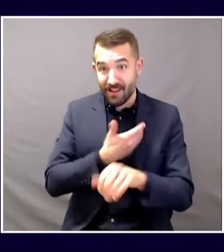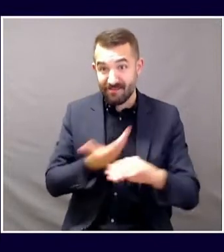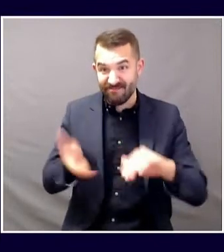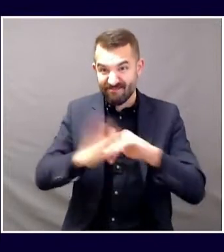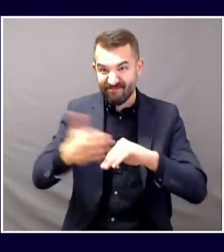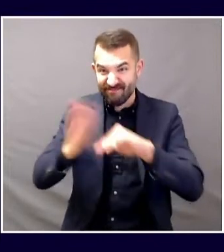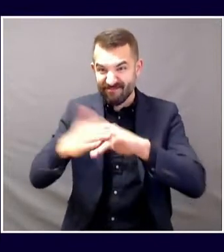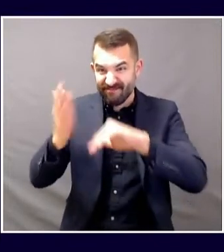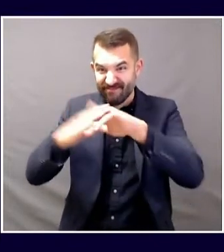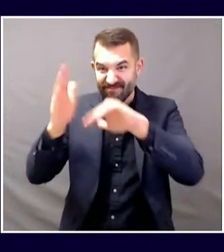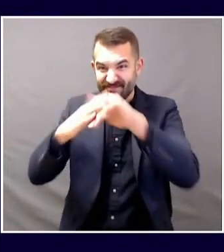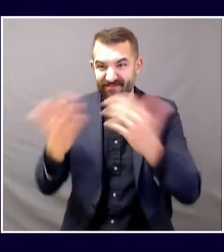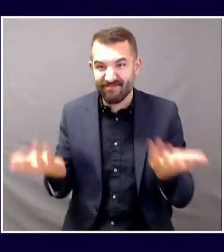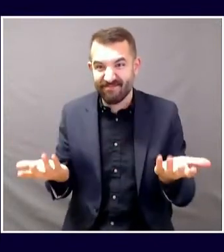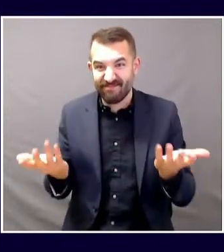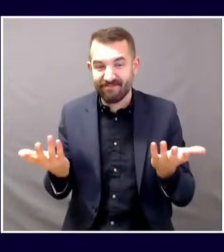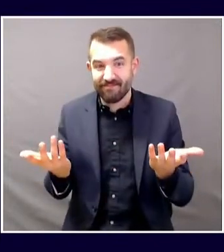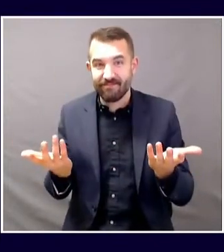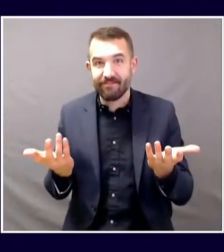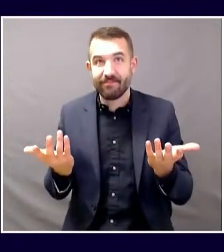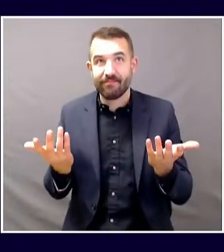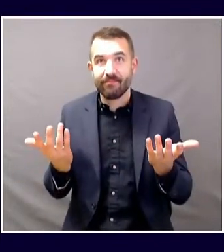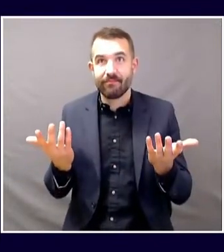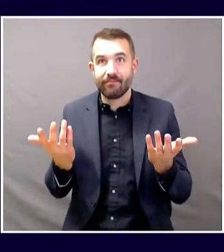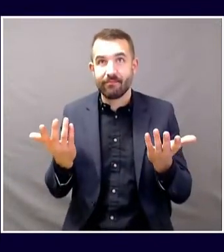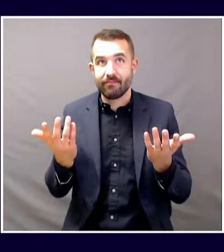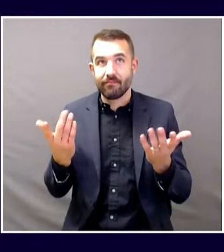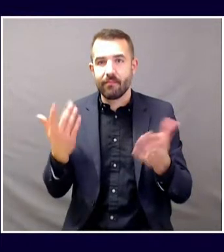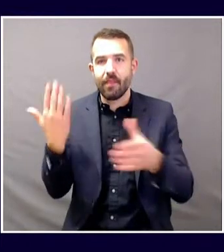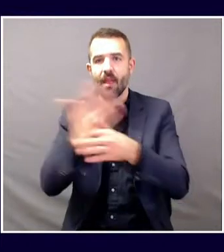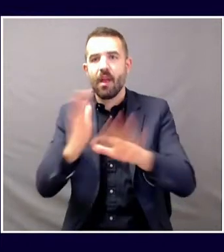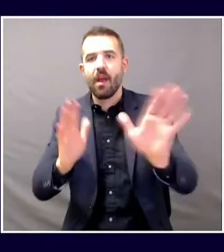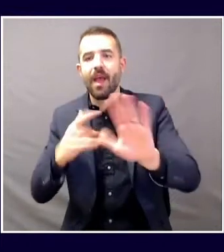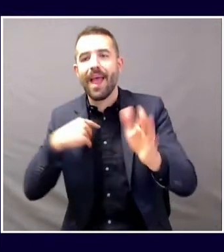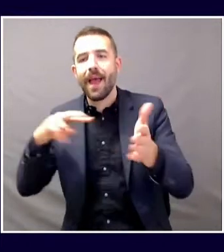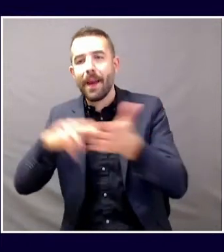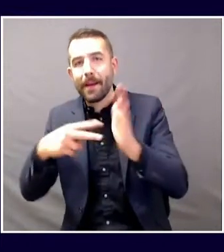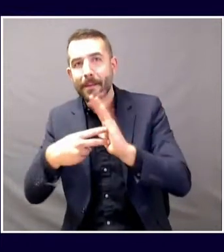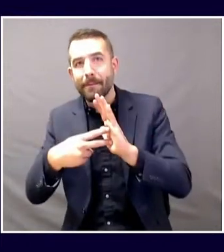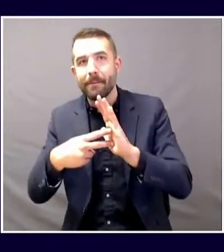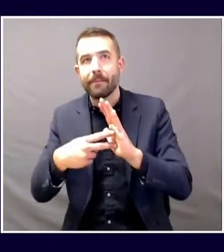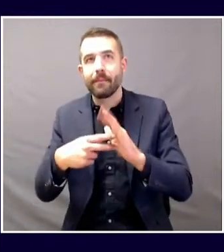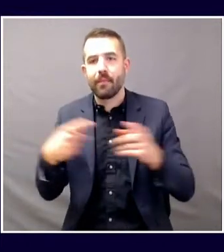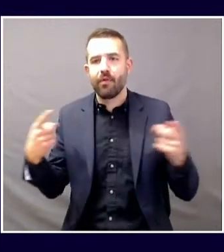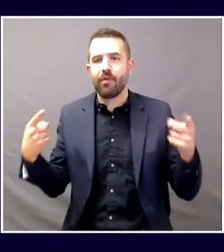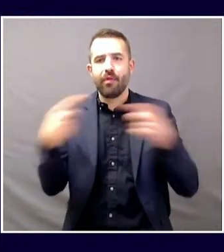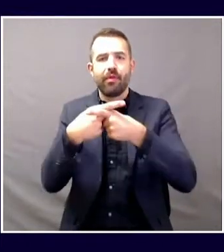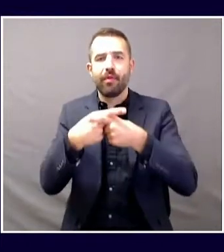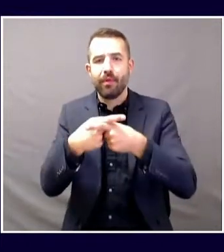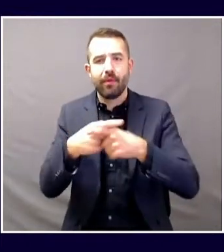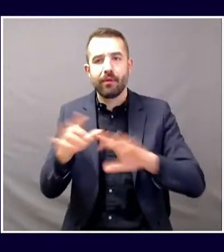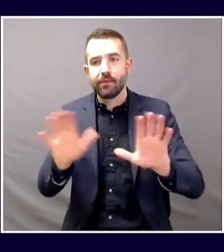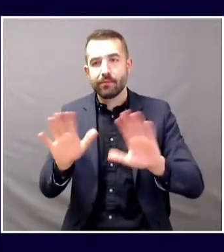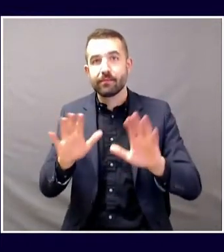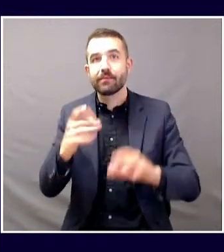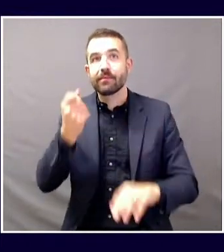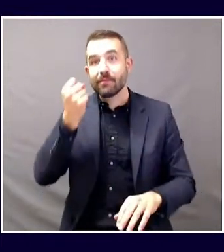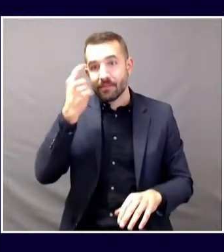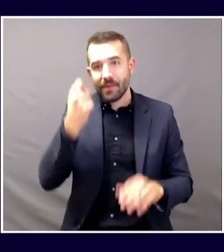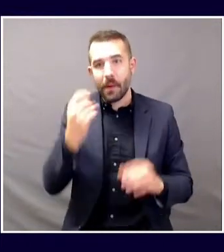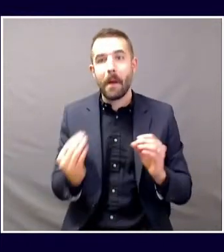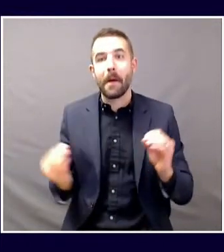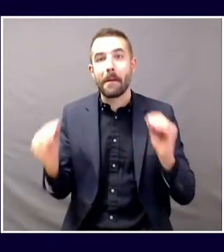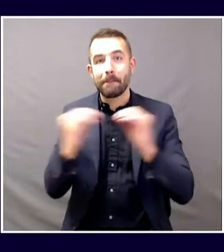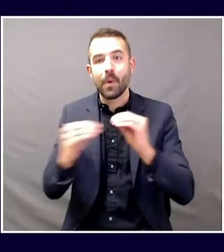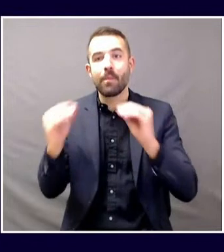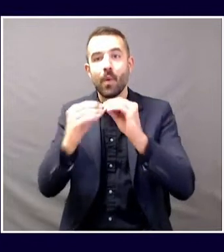and recognizing those things seem to point in different directions, I know, but again, more testing is coming